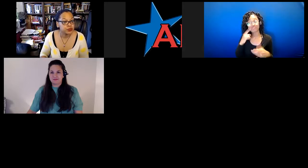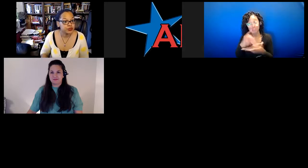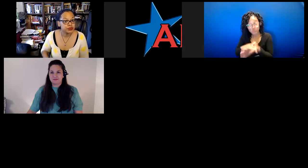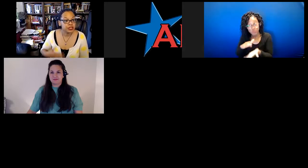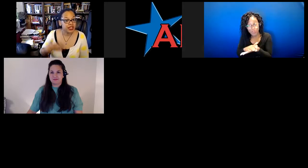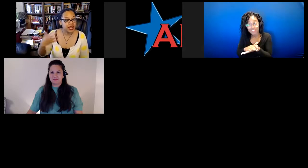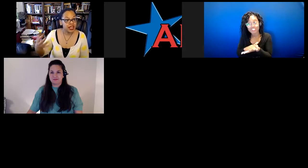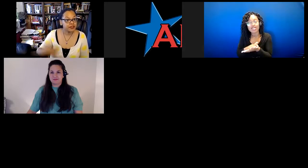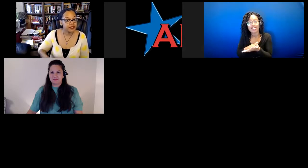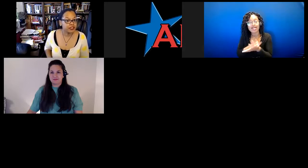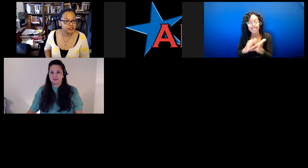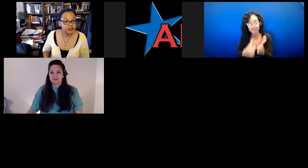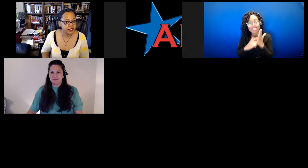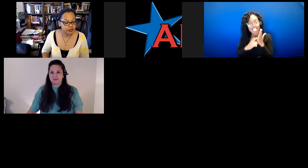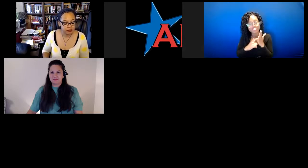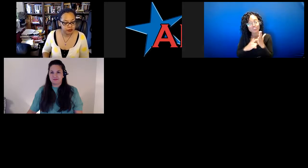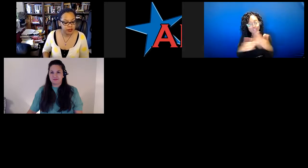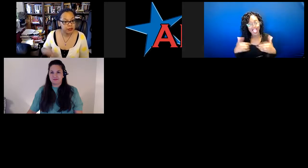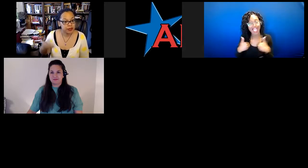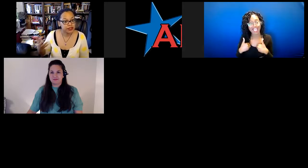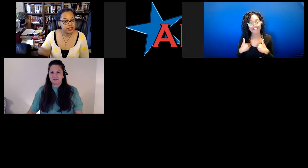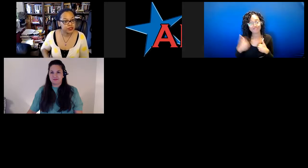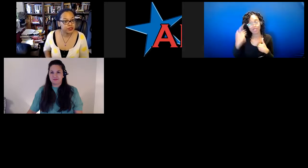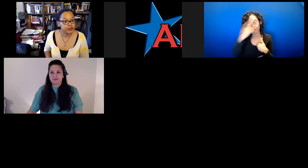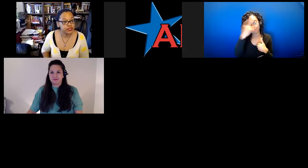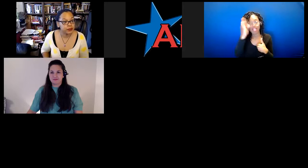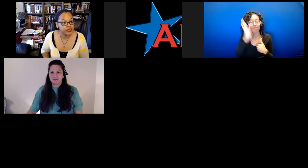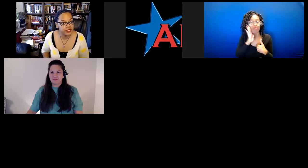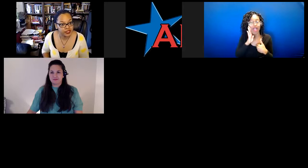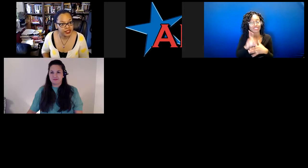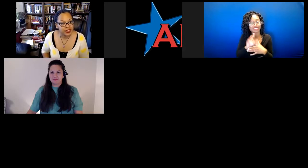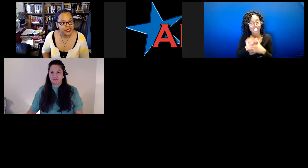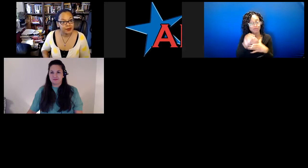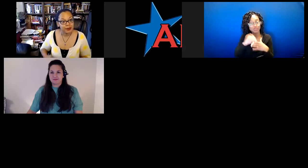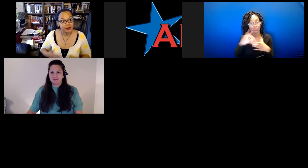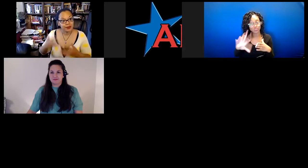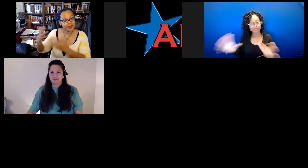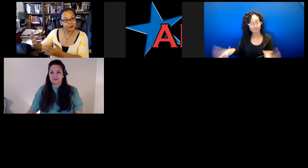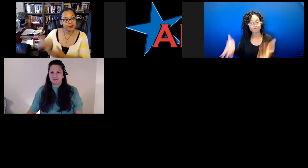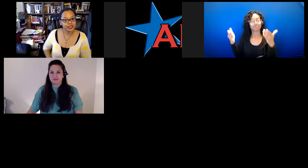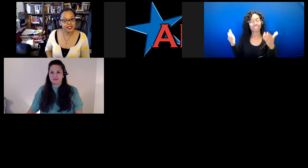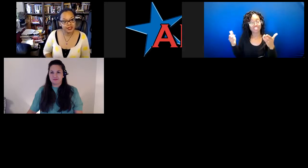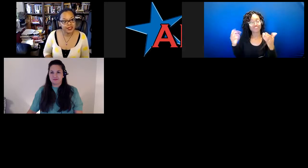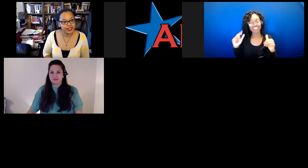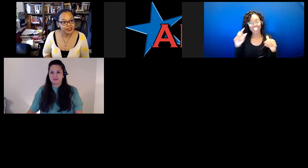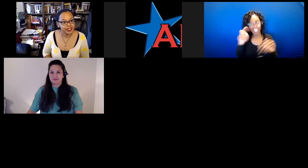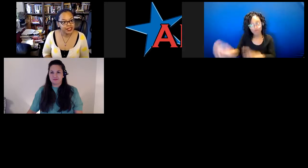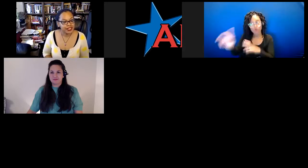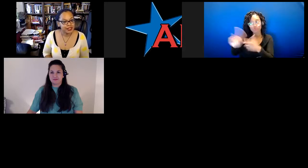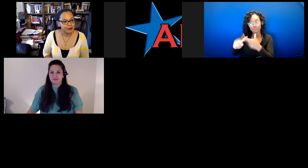to have Black and Brown disabled students in a position to be able to go into that post-secondary